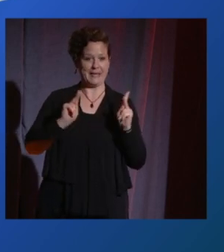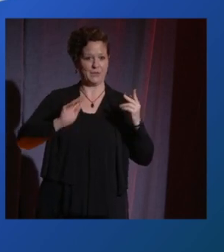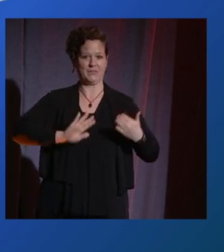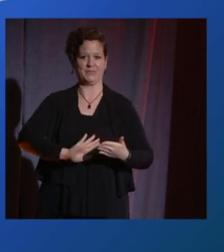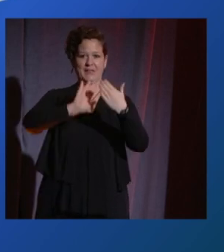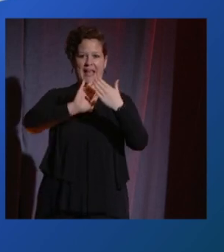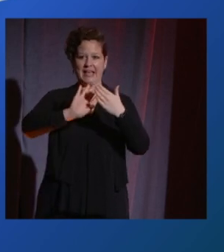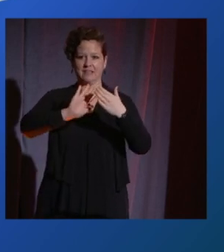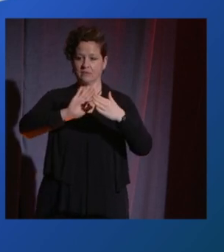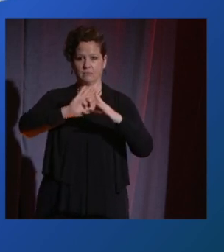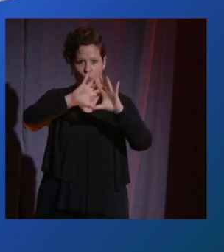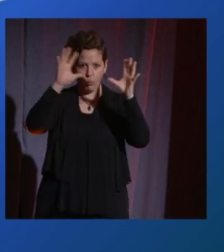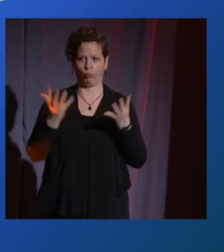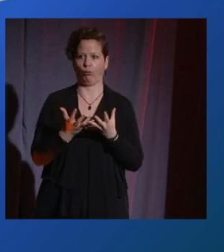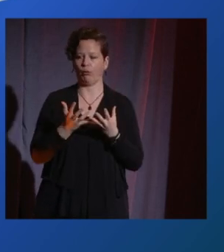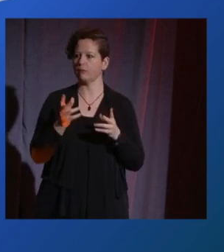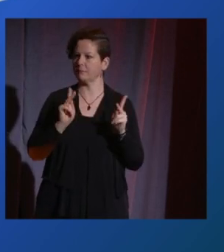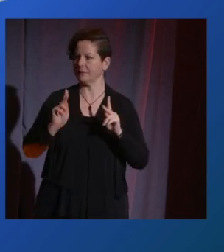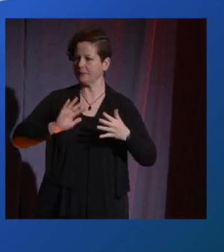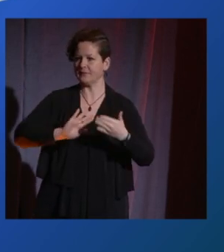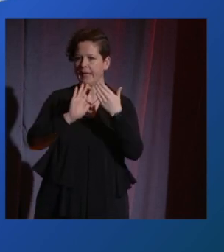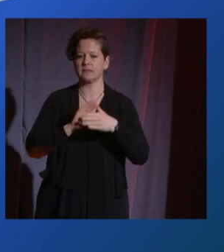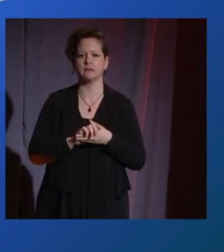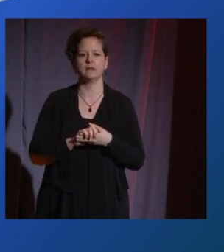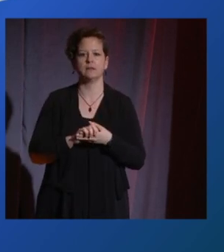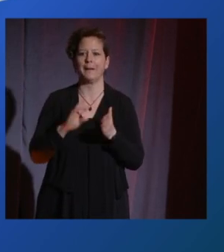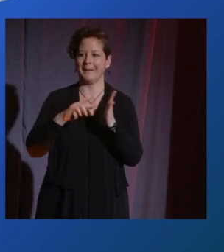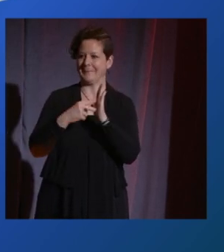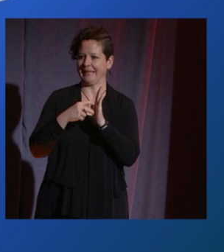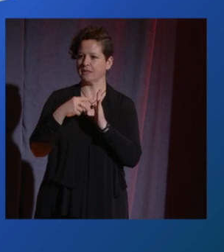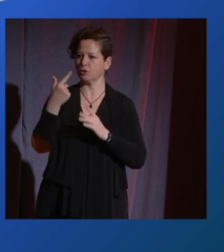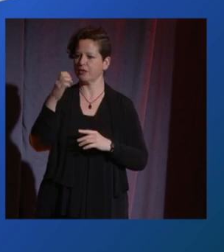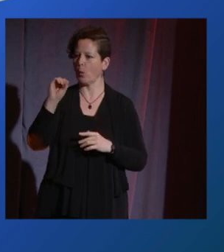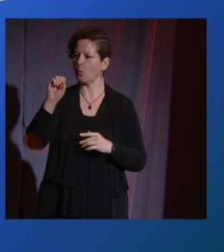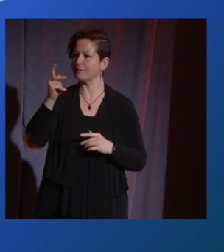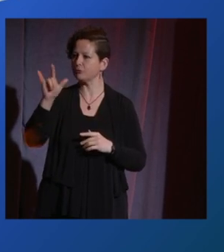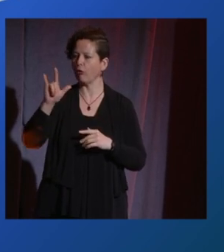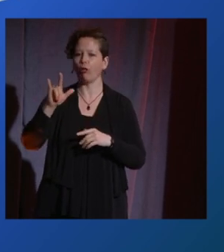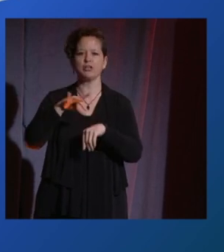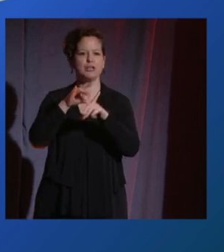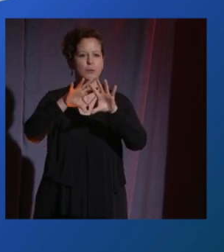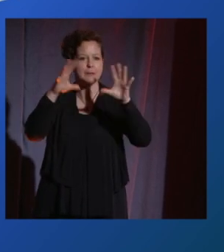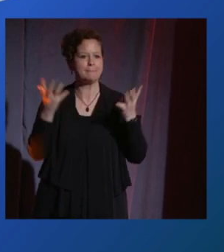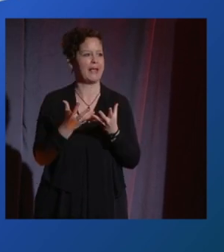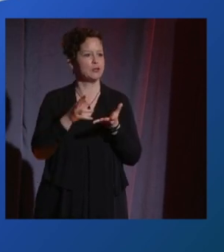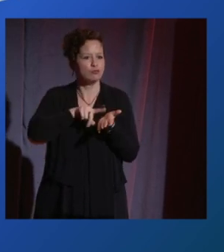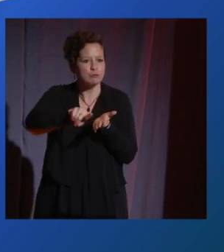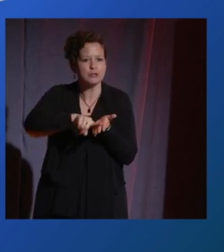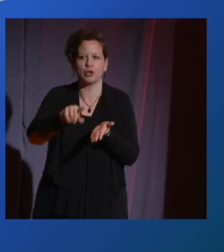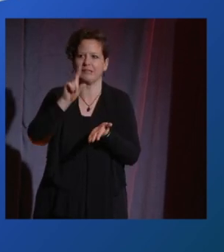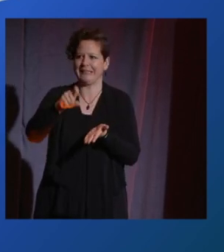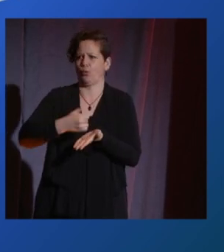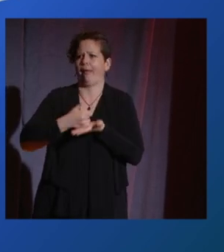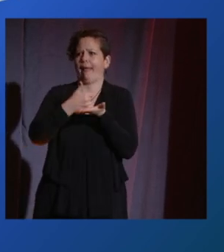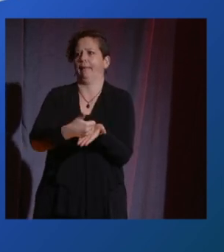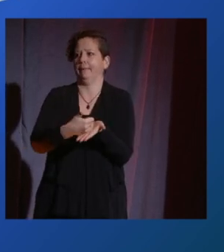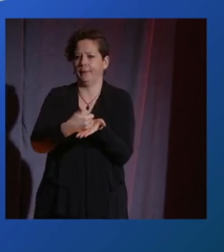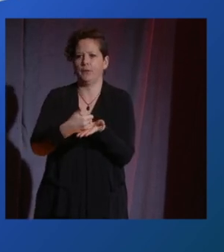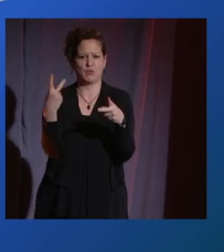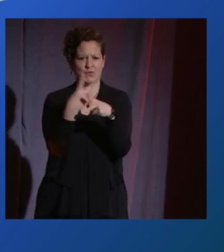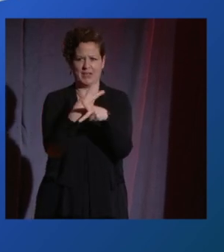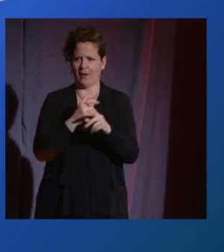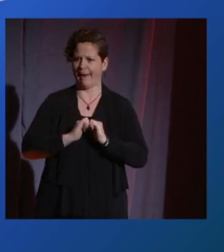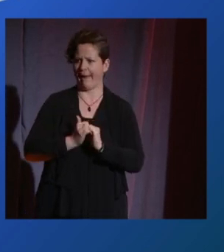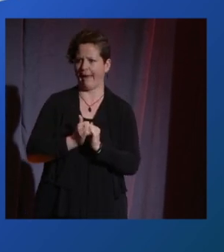now needs advances in geospatial research to be able to address them in the manner that they must be